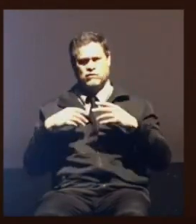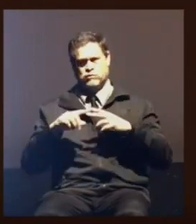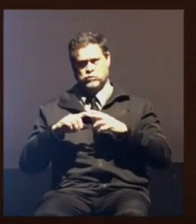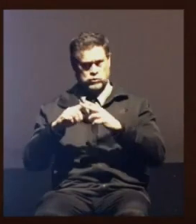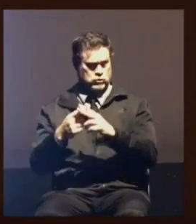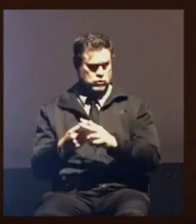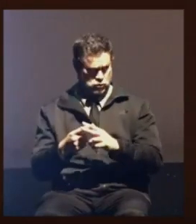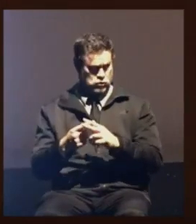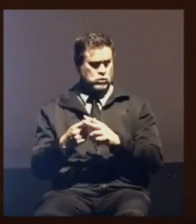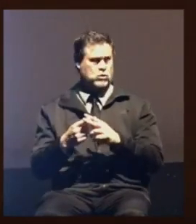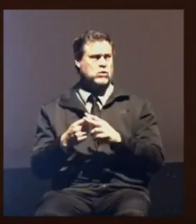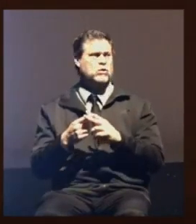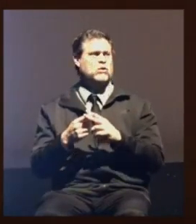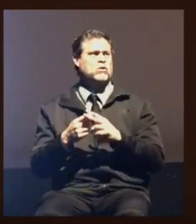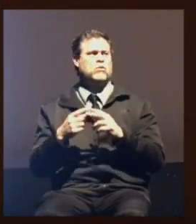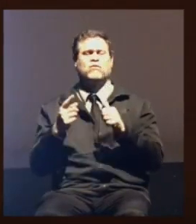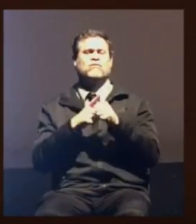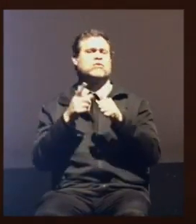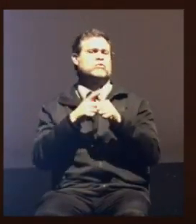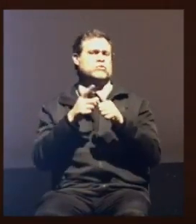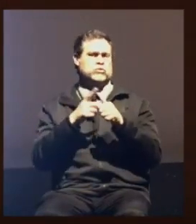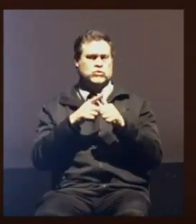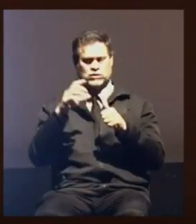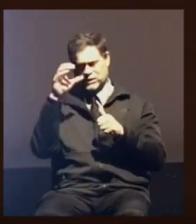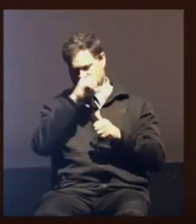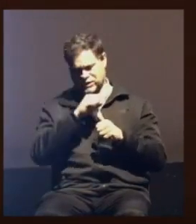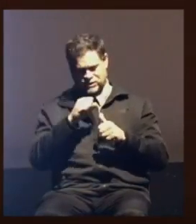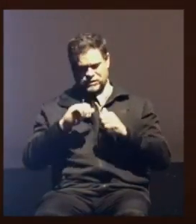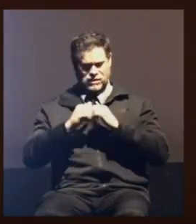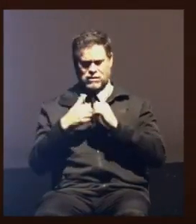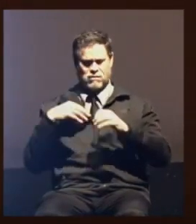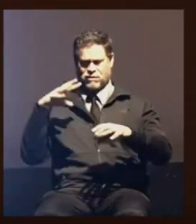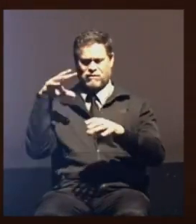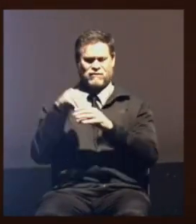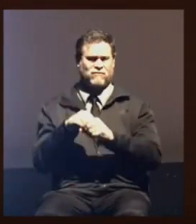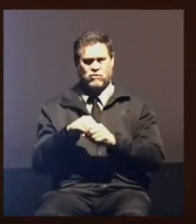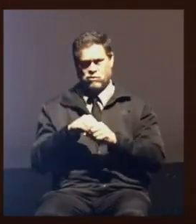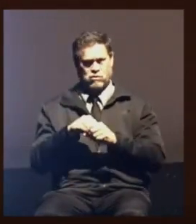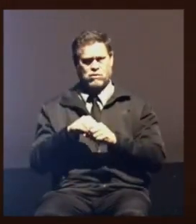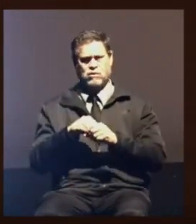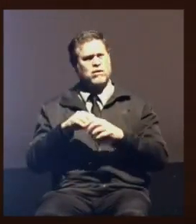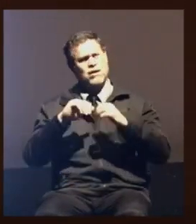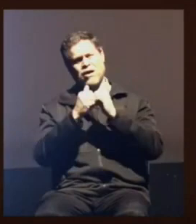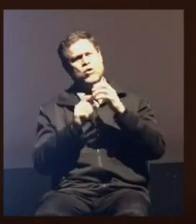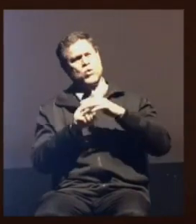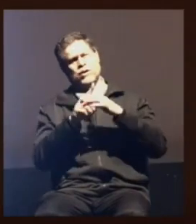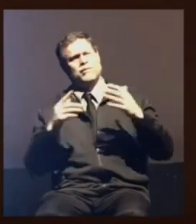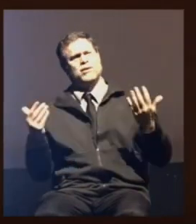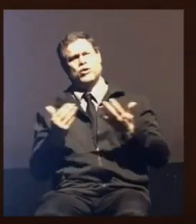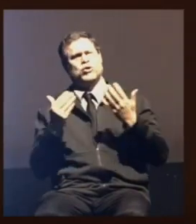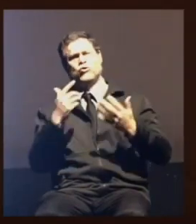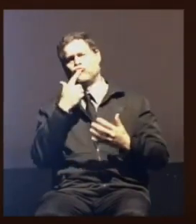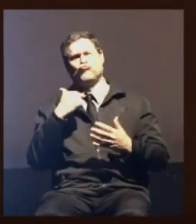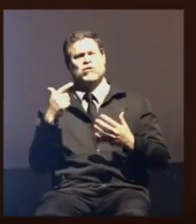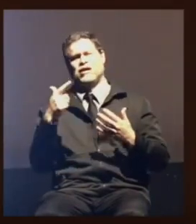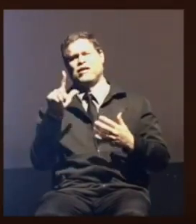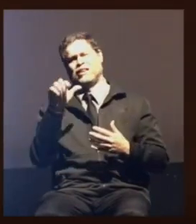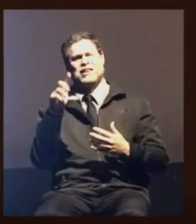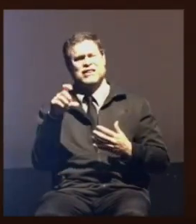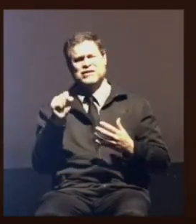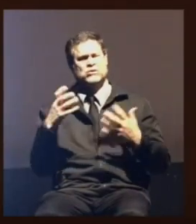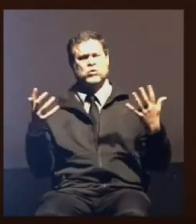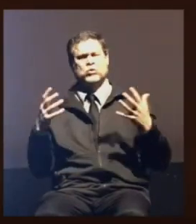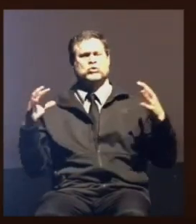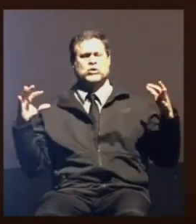start, first of all, I guess I should, how did I get involved? A number of people said, how do you end up here in Redlands? What's